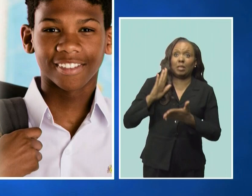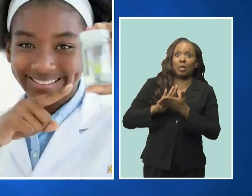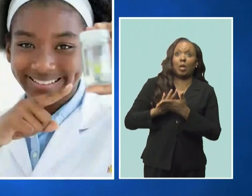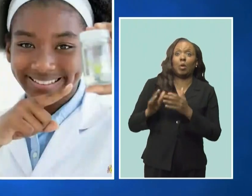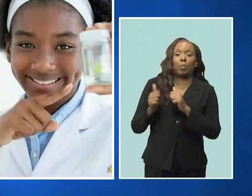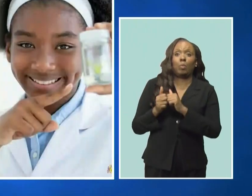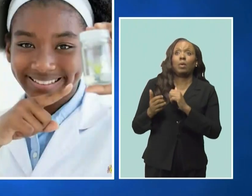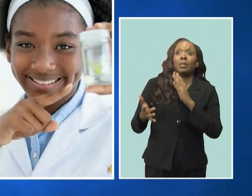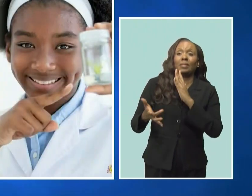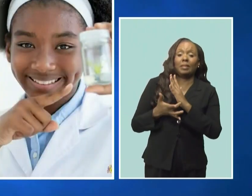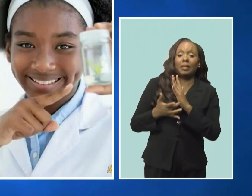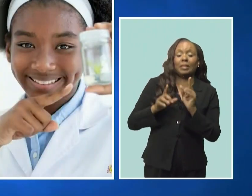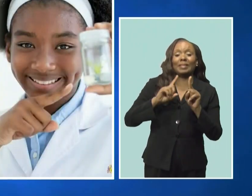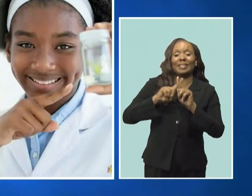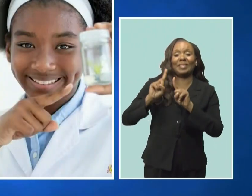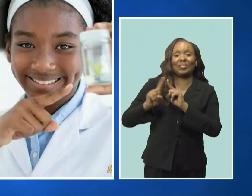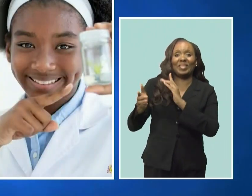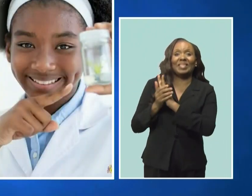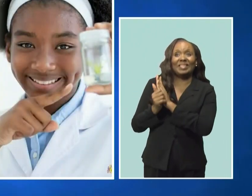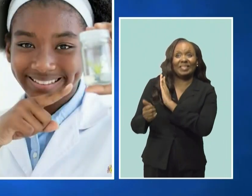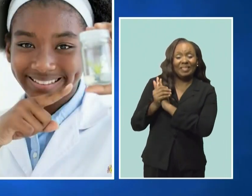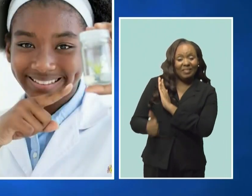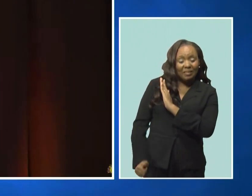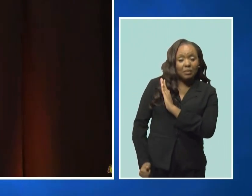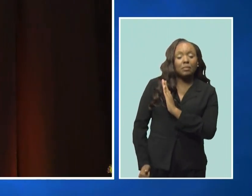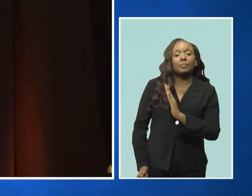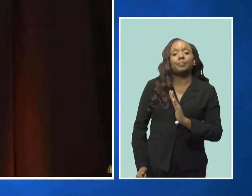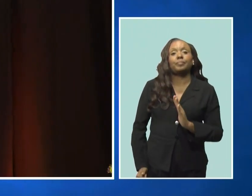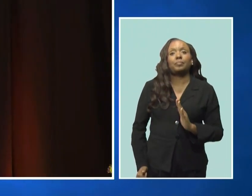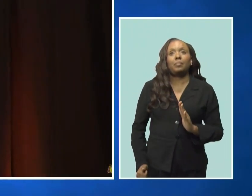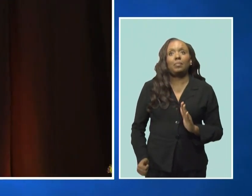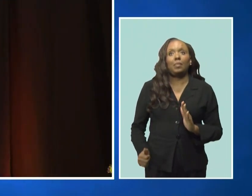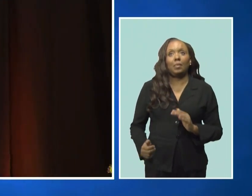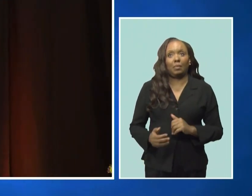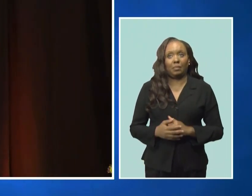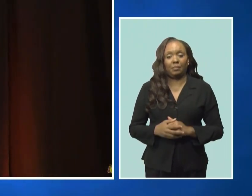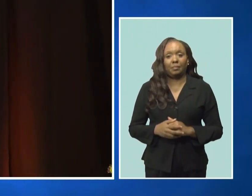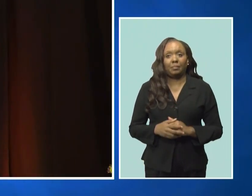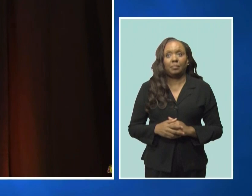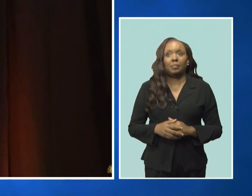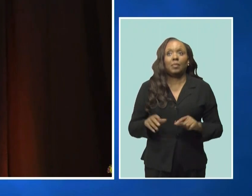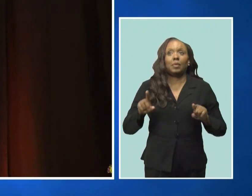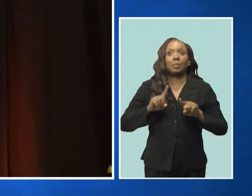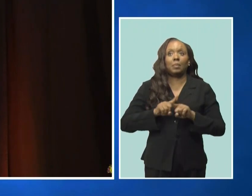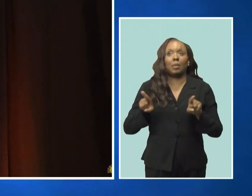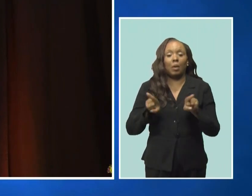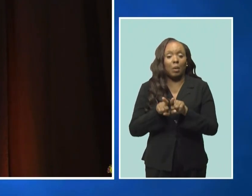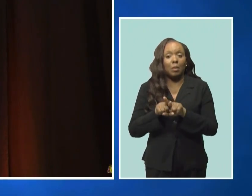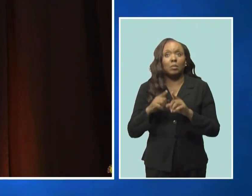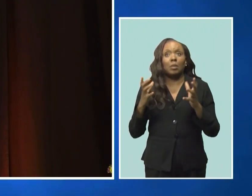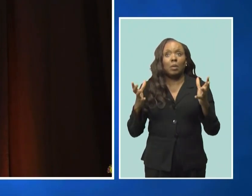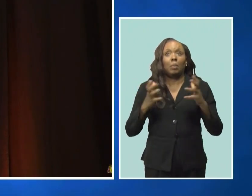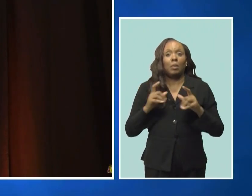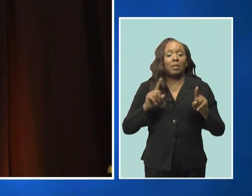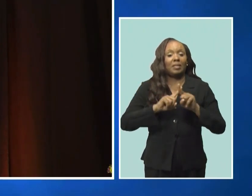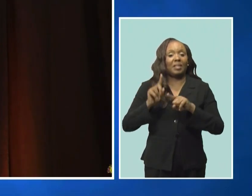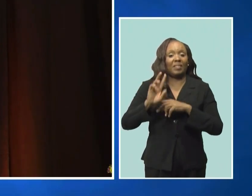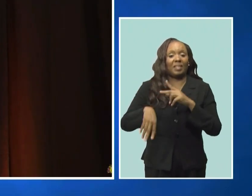and vocational skills and reinforcing that. We're also looking at additional forms